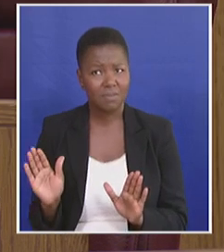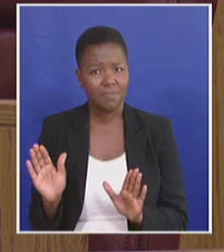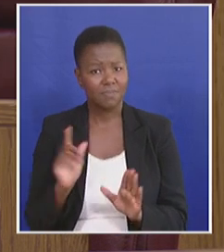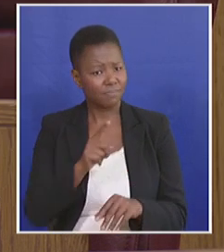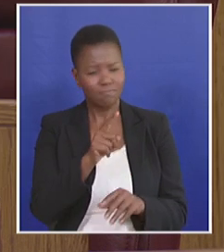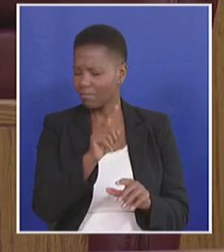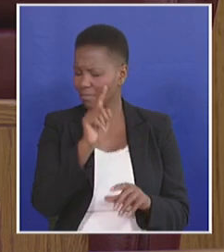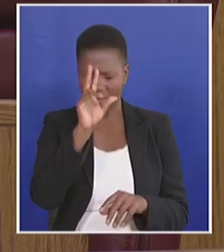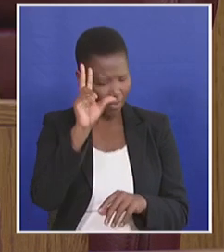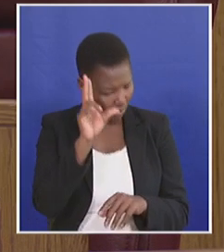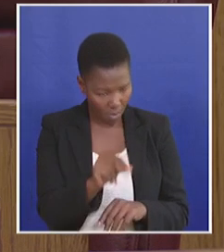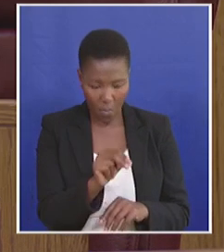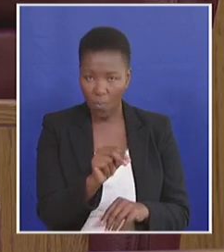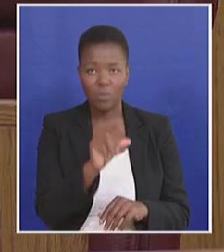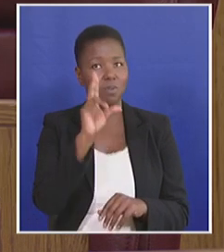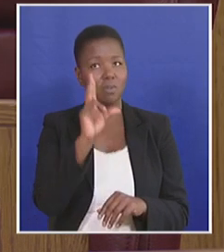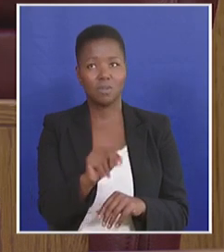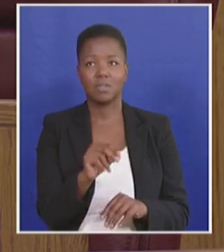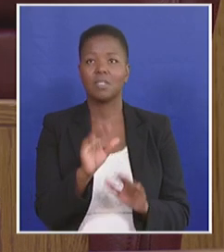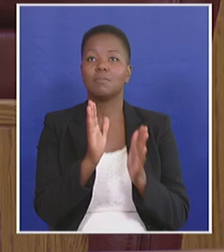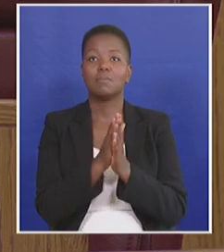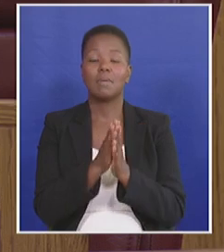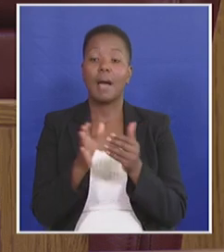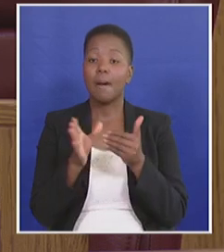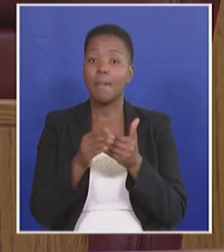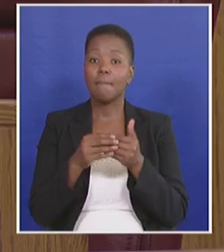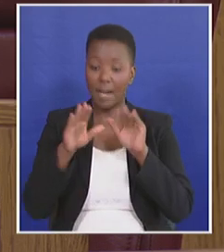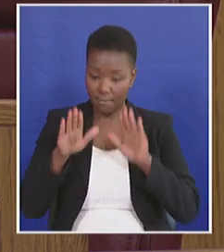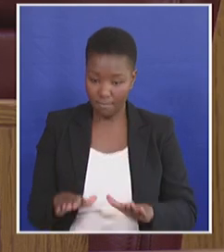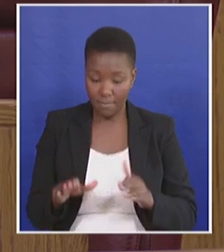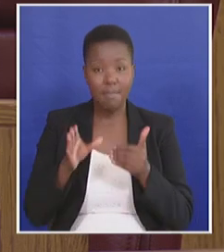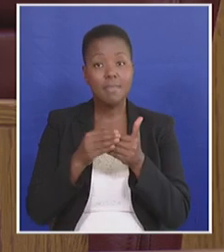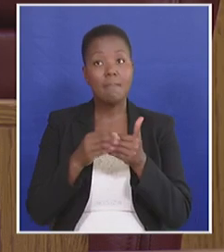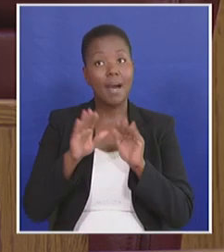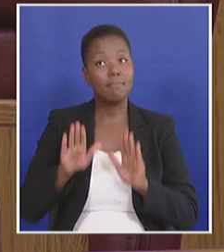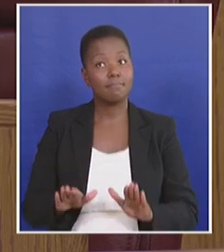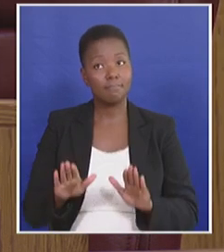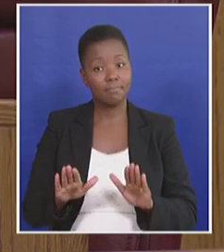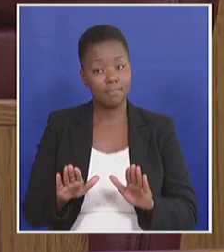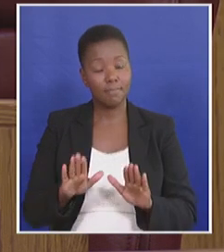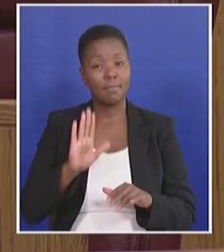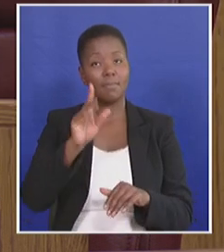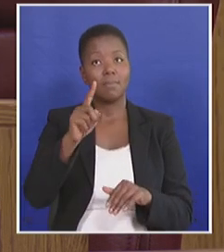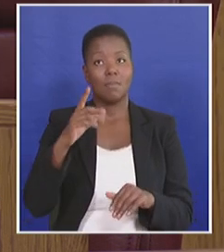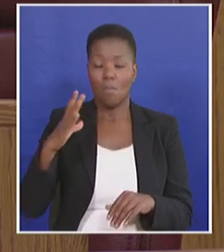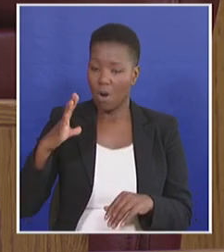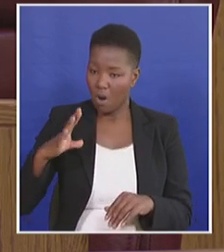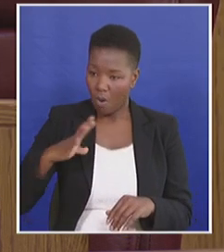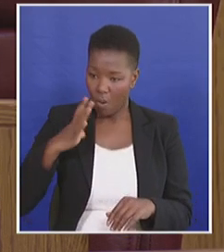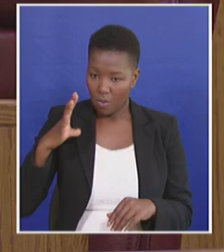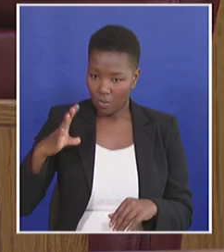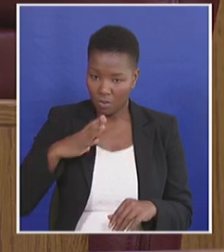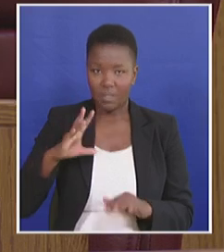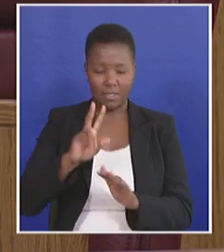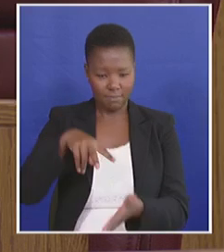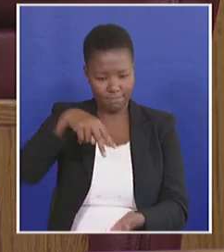You can only order, honorable members. Order, honorable members. You can only rise